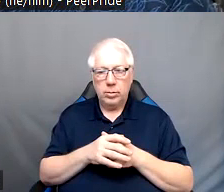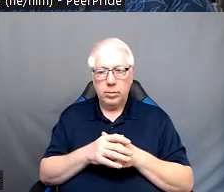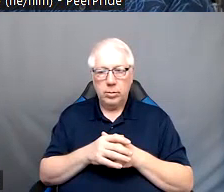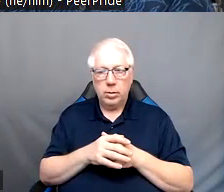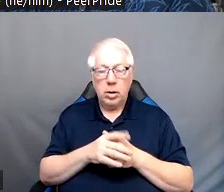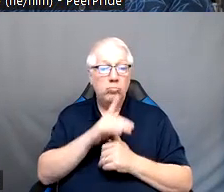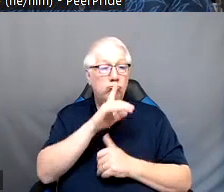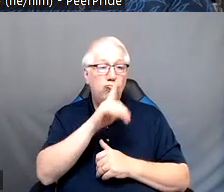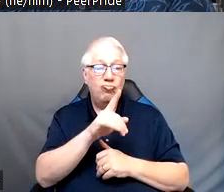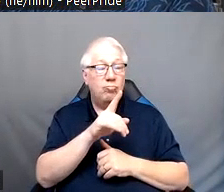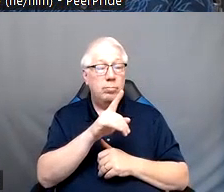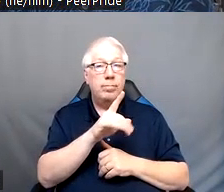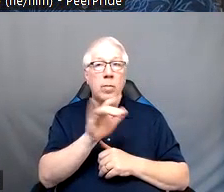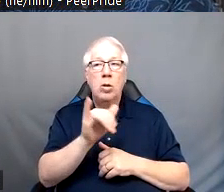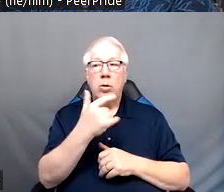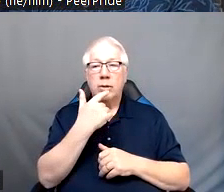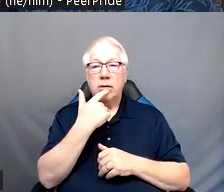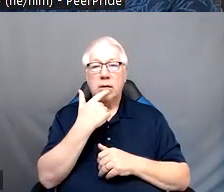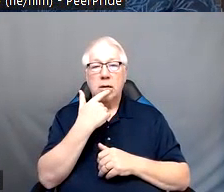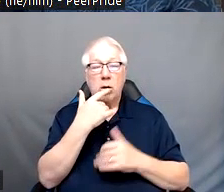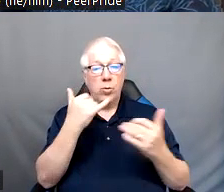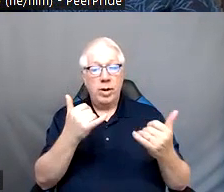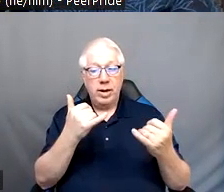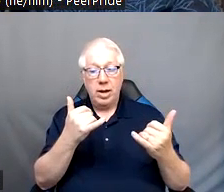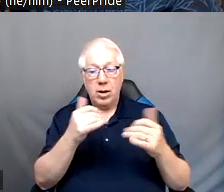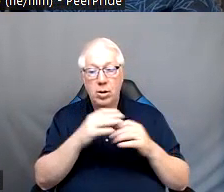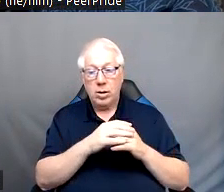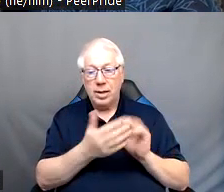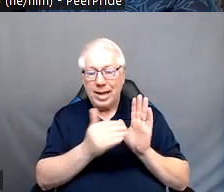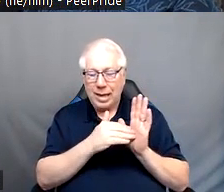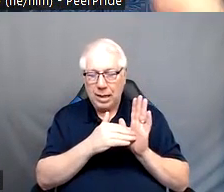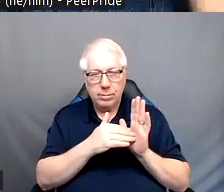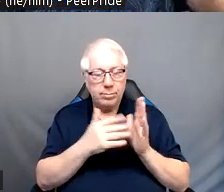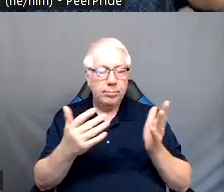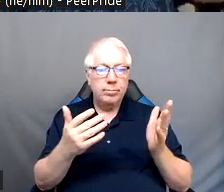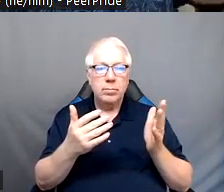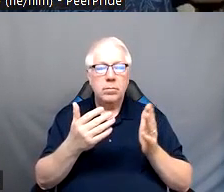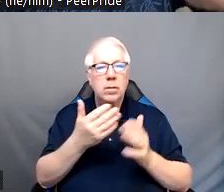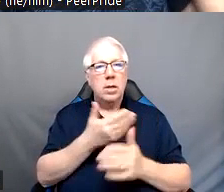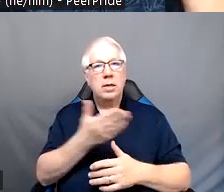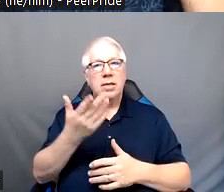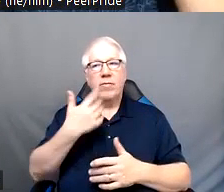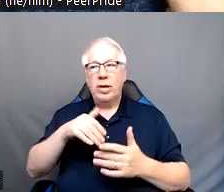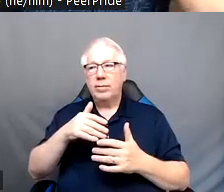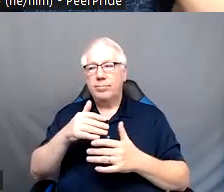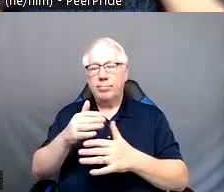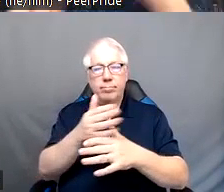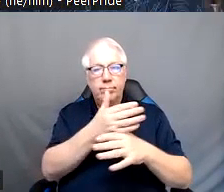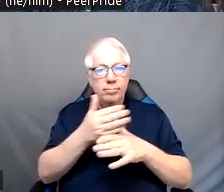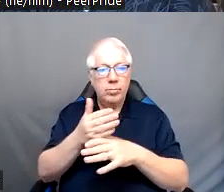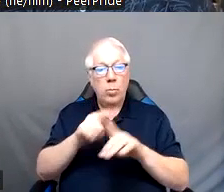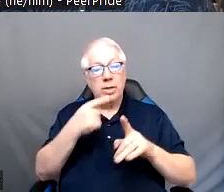Totally. And I'd say also, I know that this is, again, very much stuff that we spread around, but to say it in